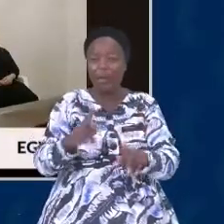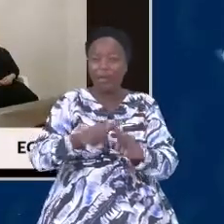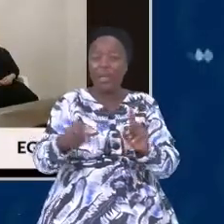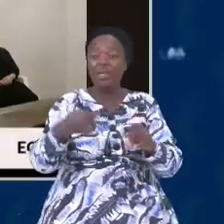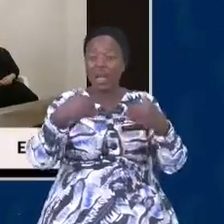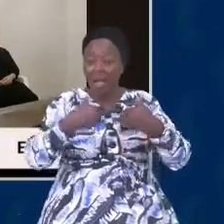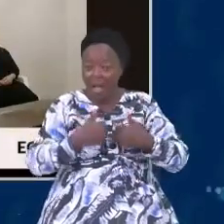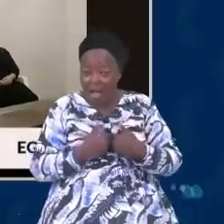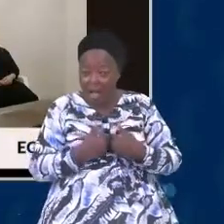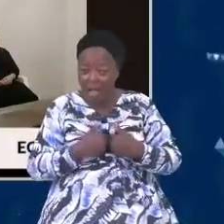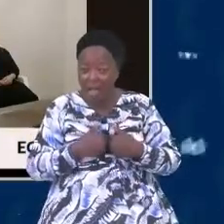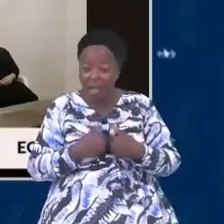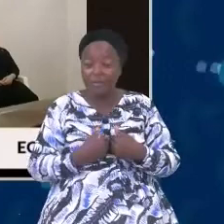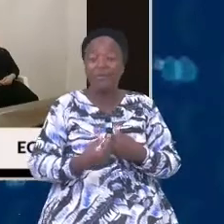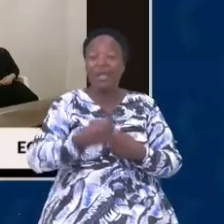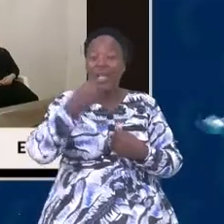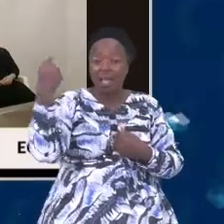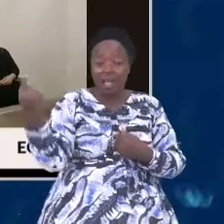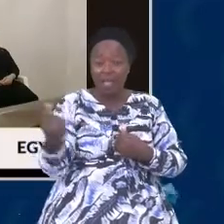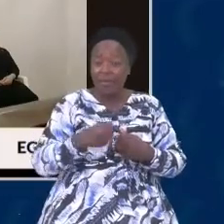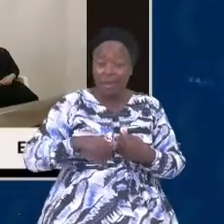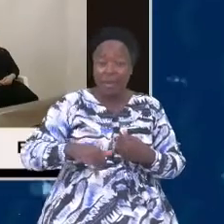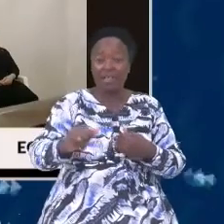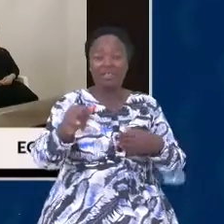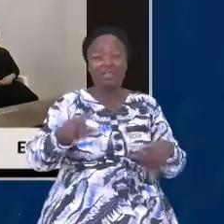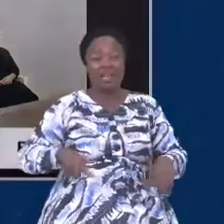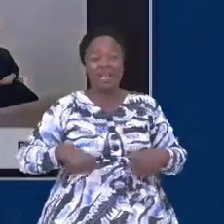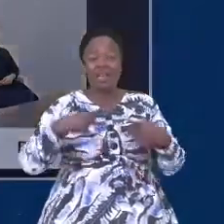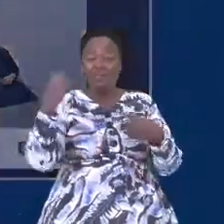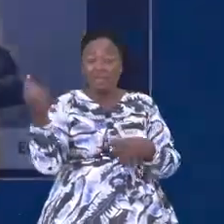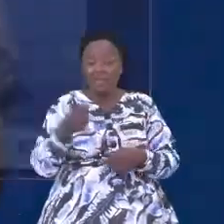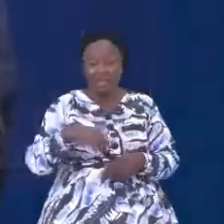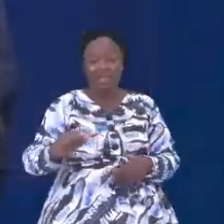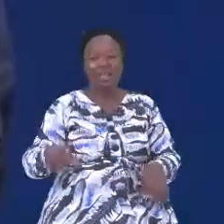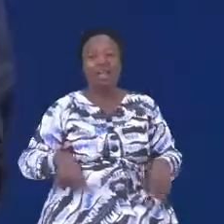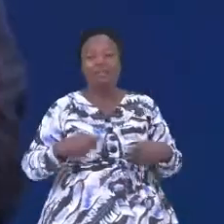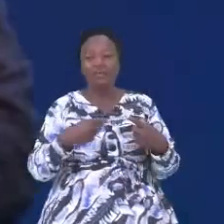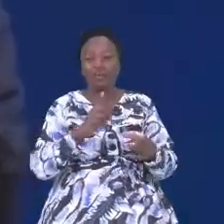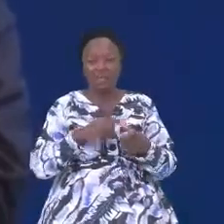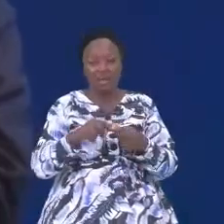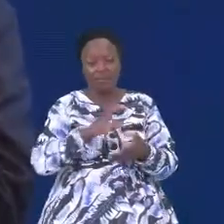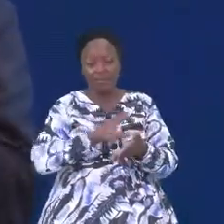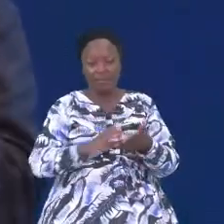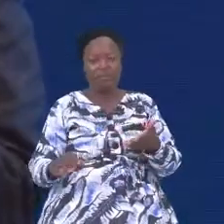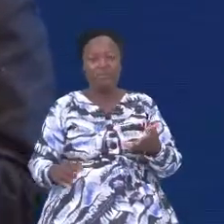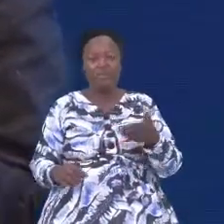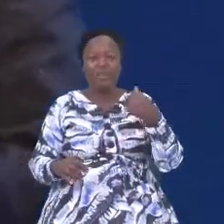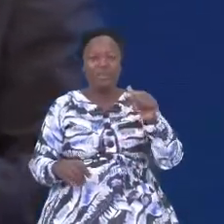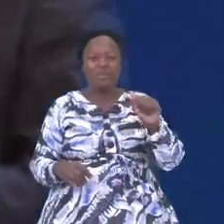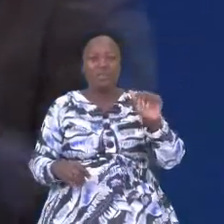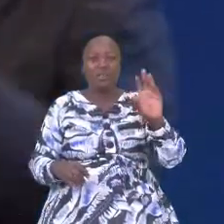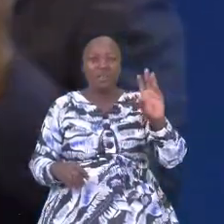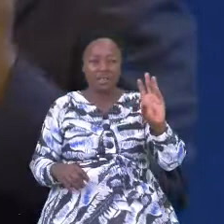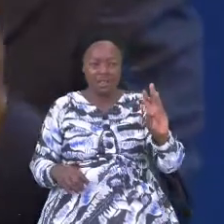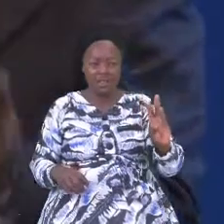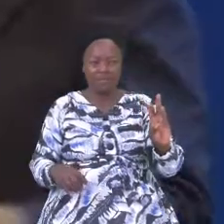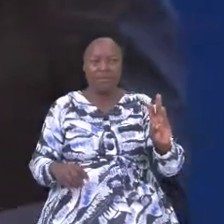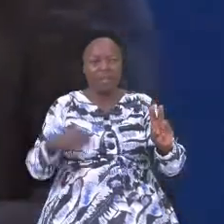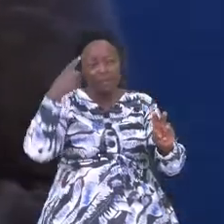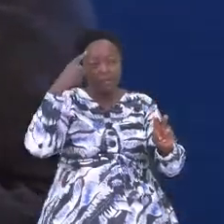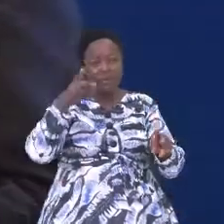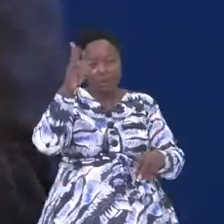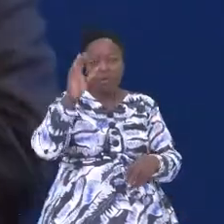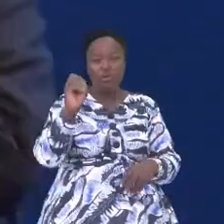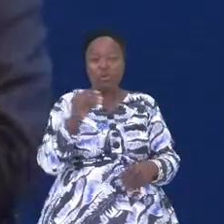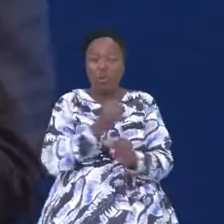have everlasting life, eternal life. Then in verse 16, for God so loved the